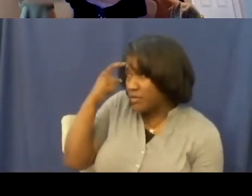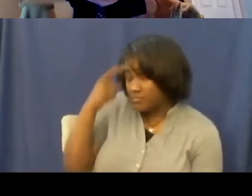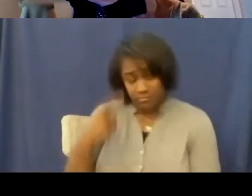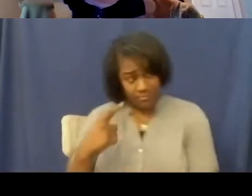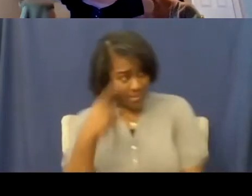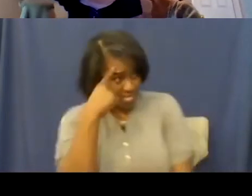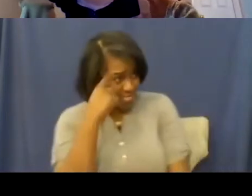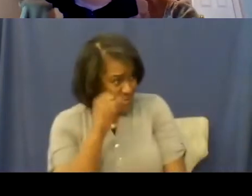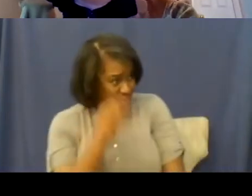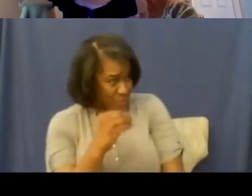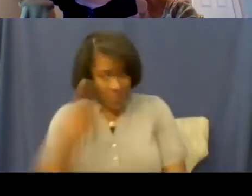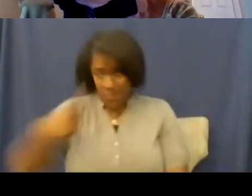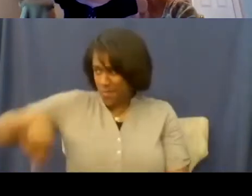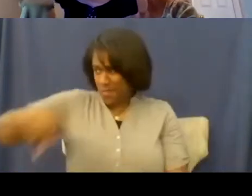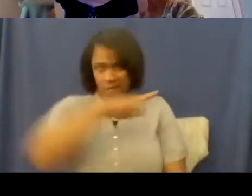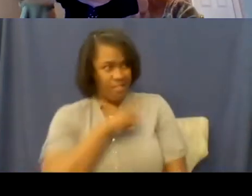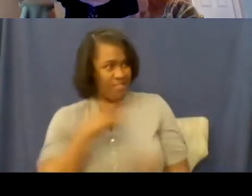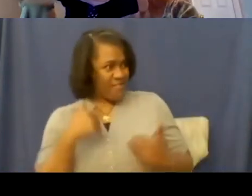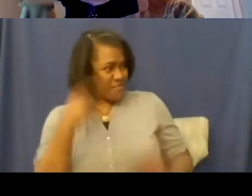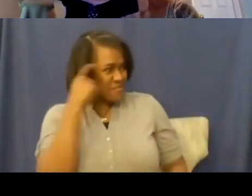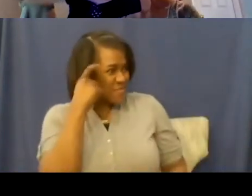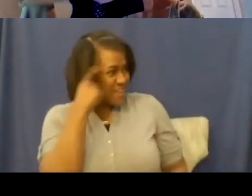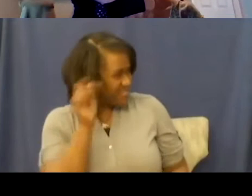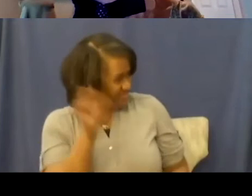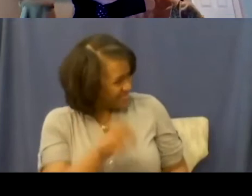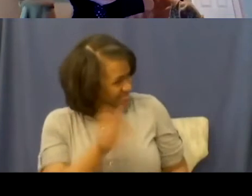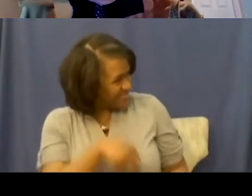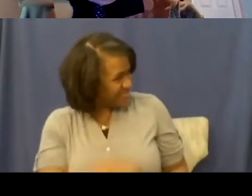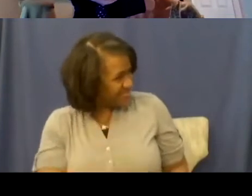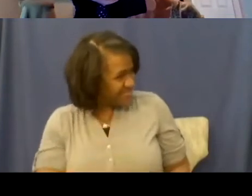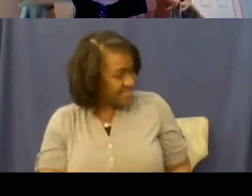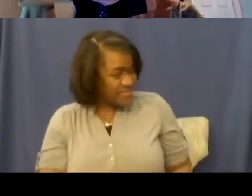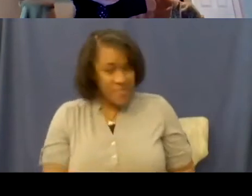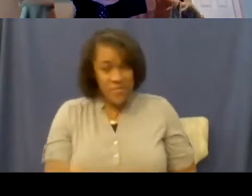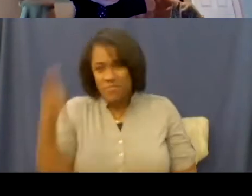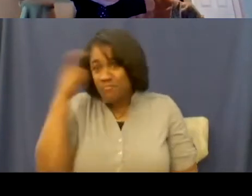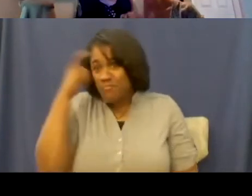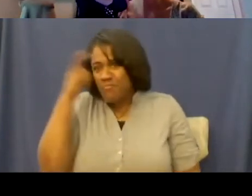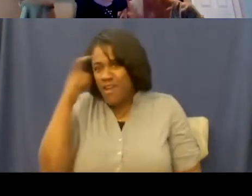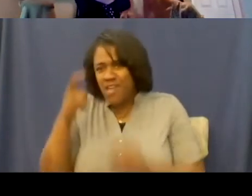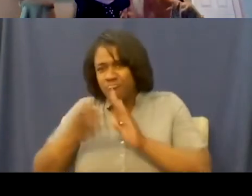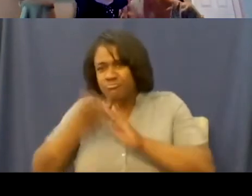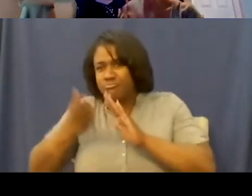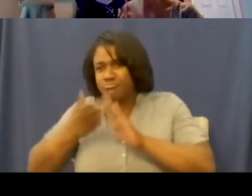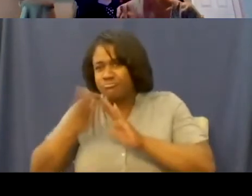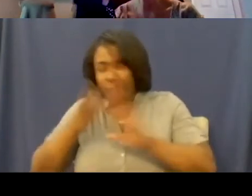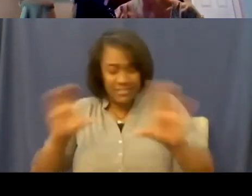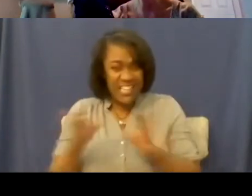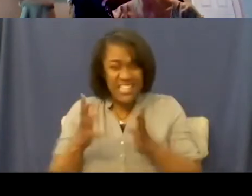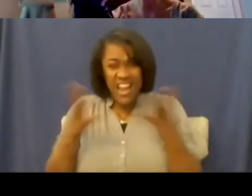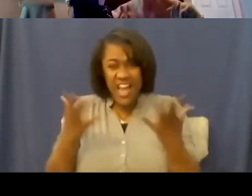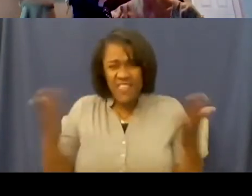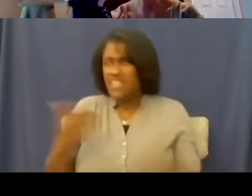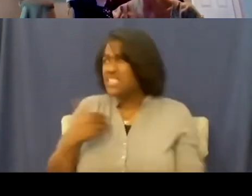think we all do. The brain does a lot of things. I can't read yet. Can